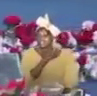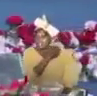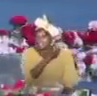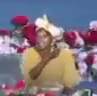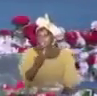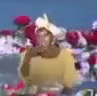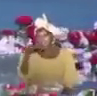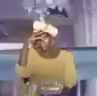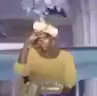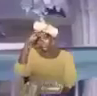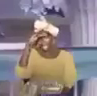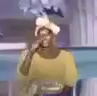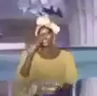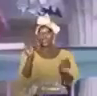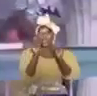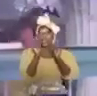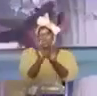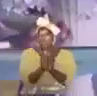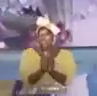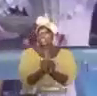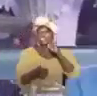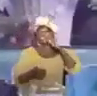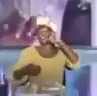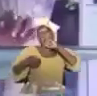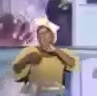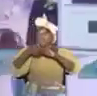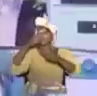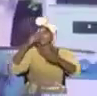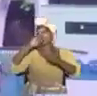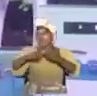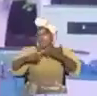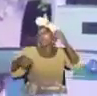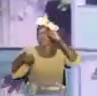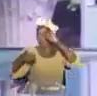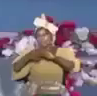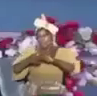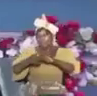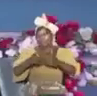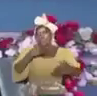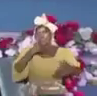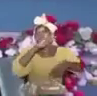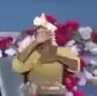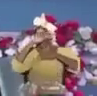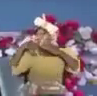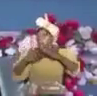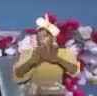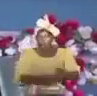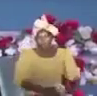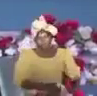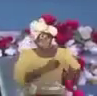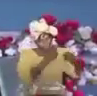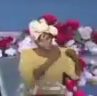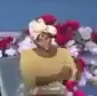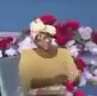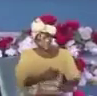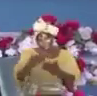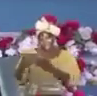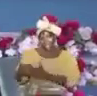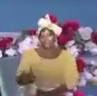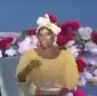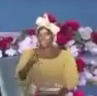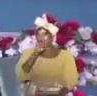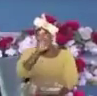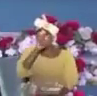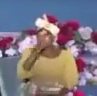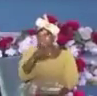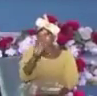on every side. For reference, please write Job chapter 1, 13 to 22. Job chapter